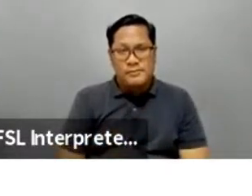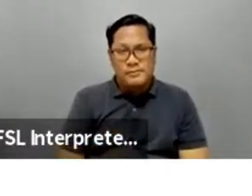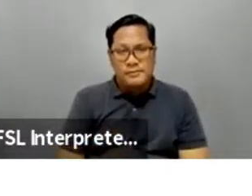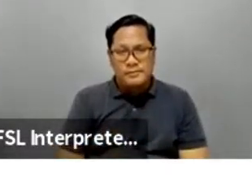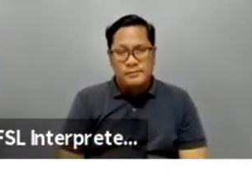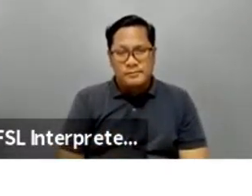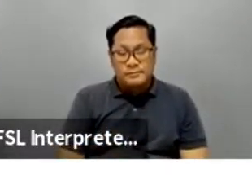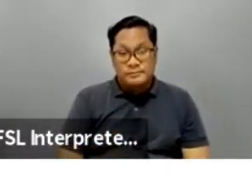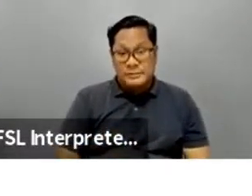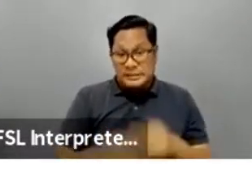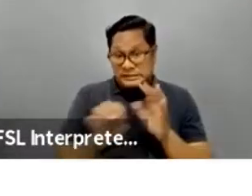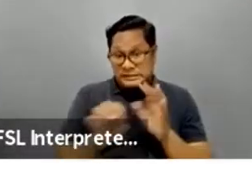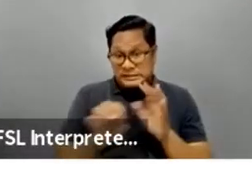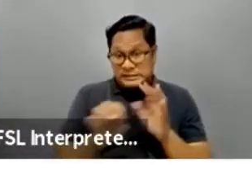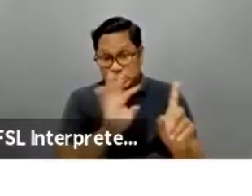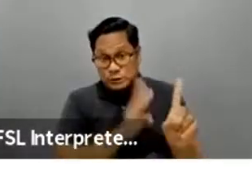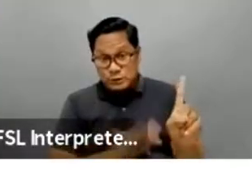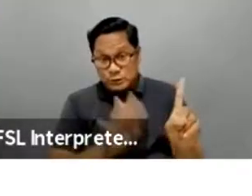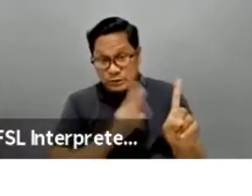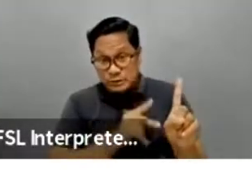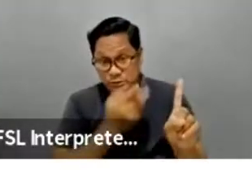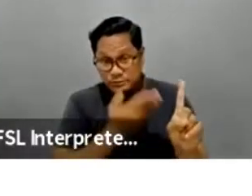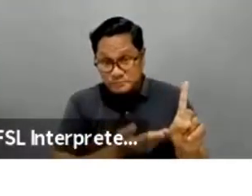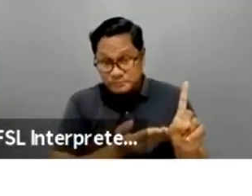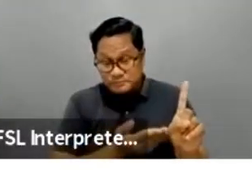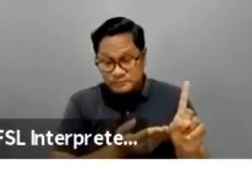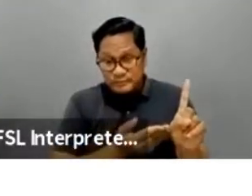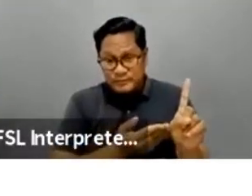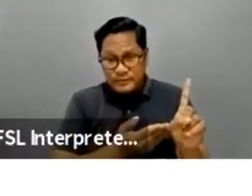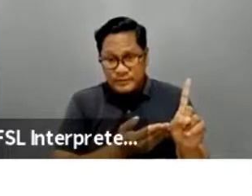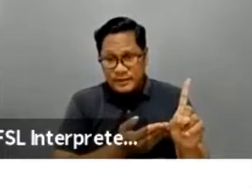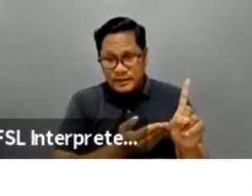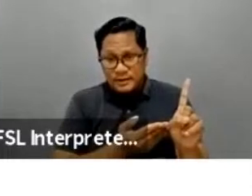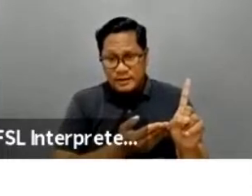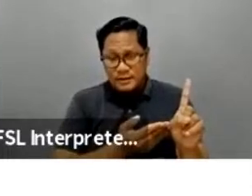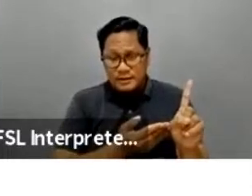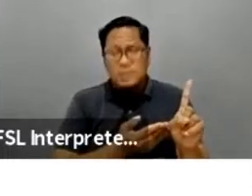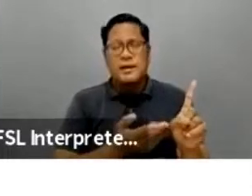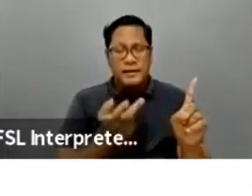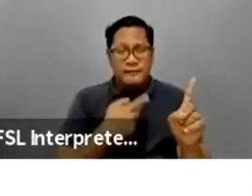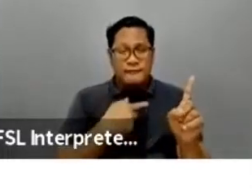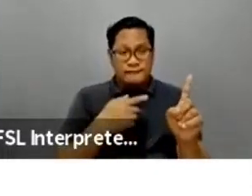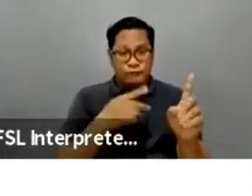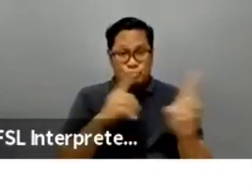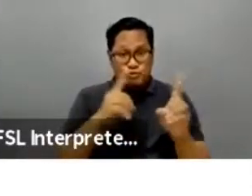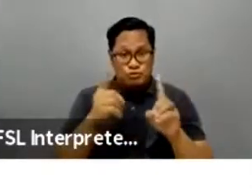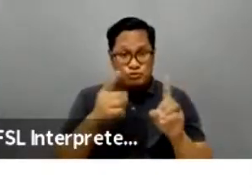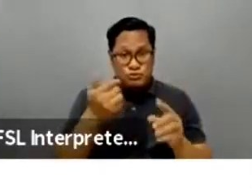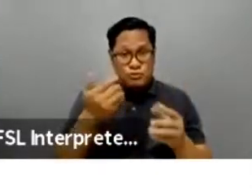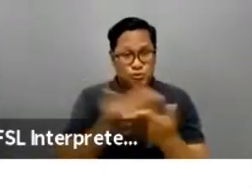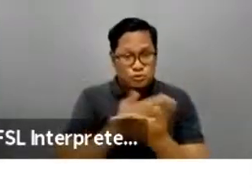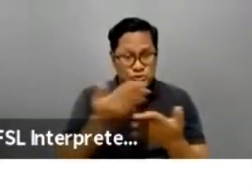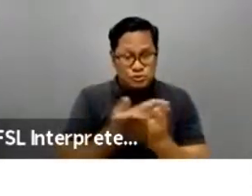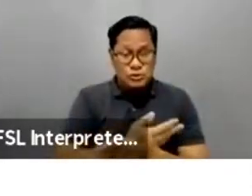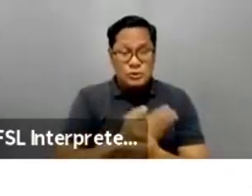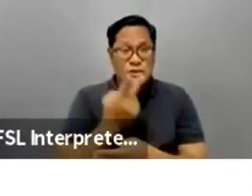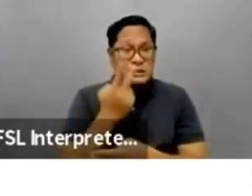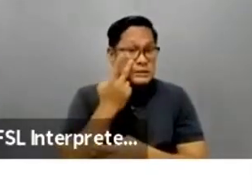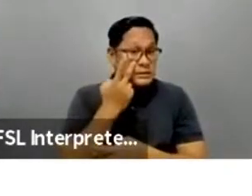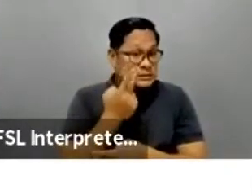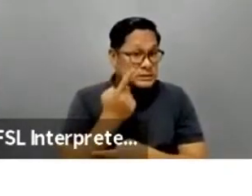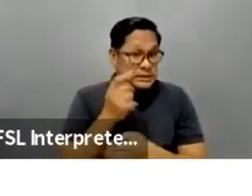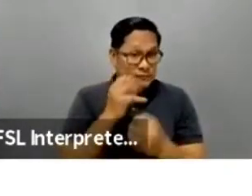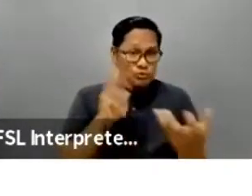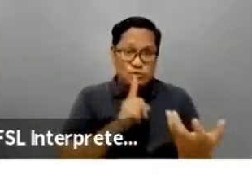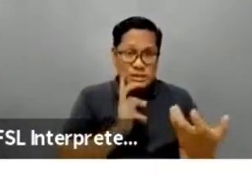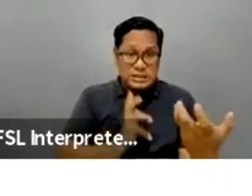And if you are going to do anything new, you have to see how it fits with all of the other